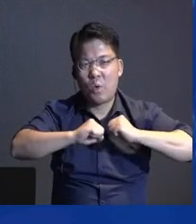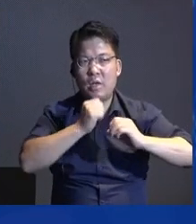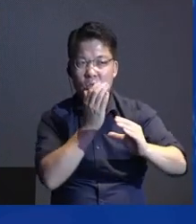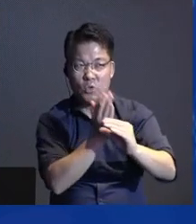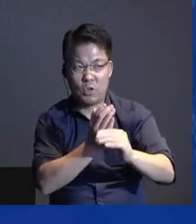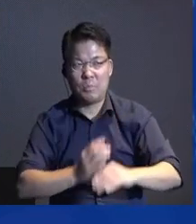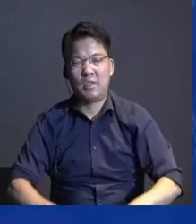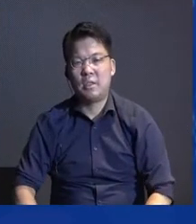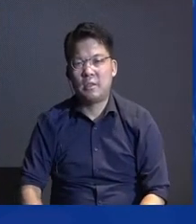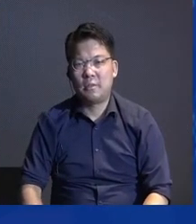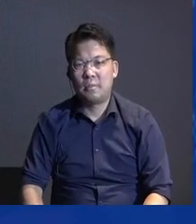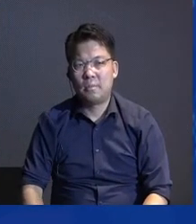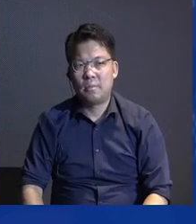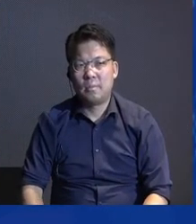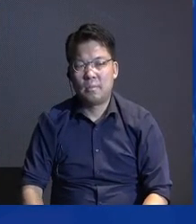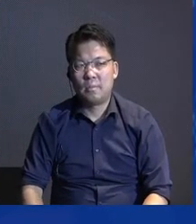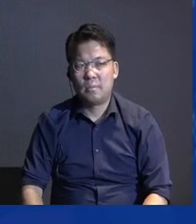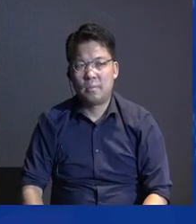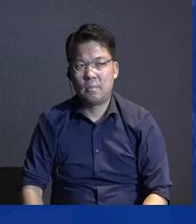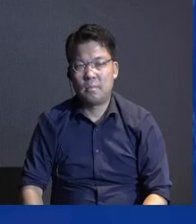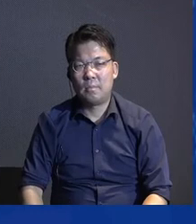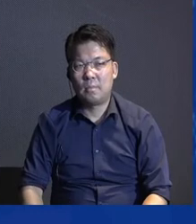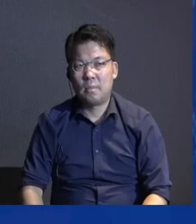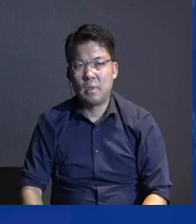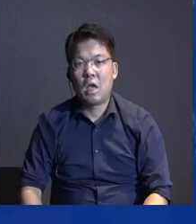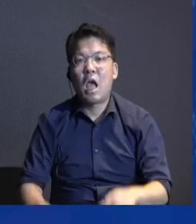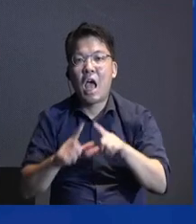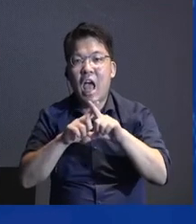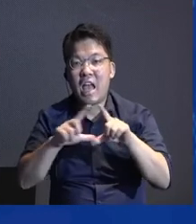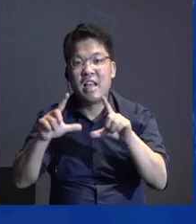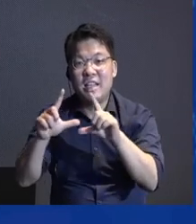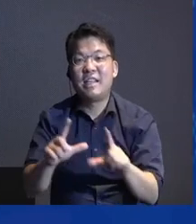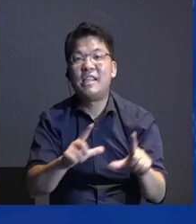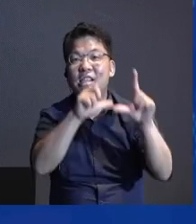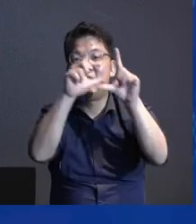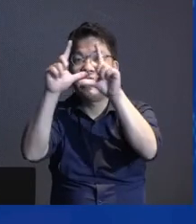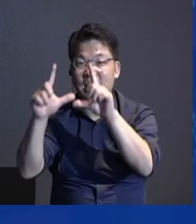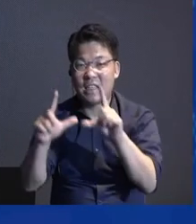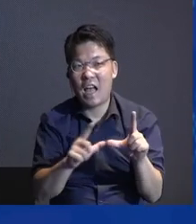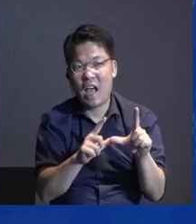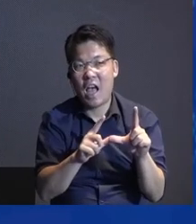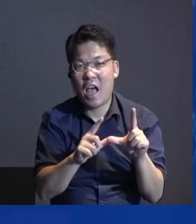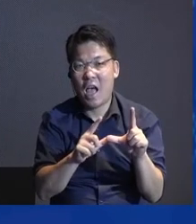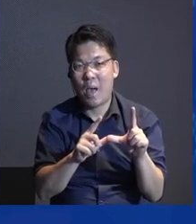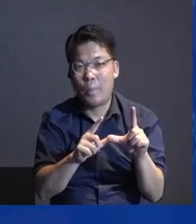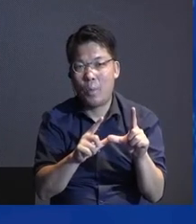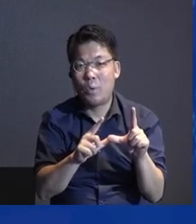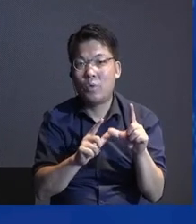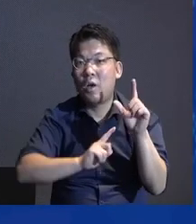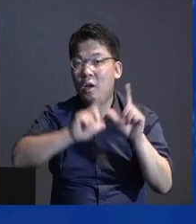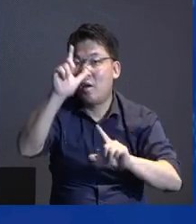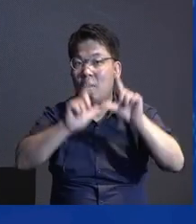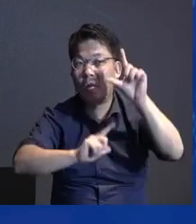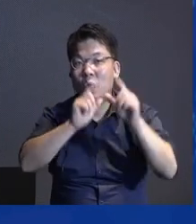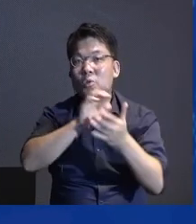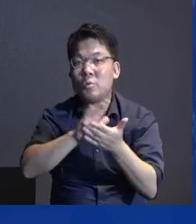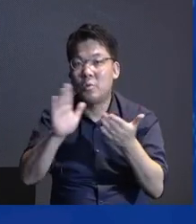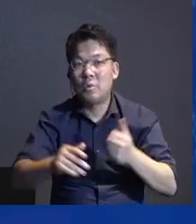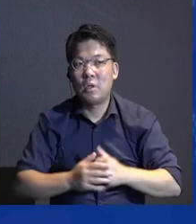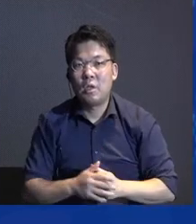It's like daily life before she starts to use elderly care from